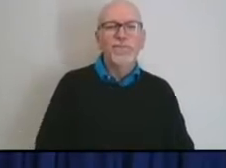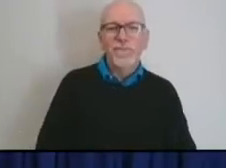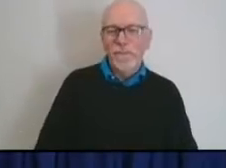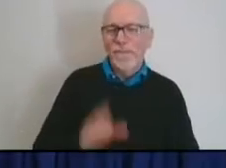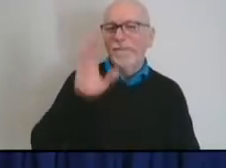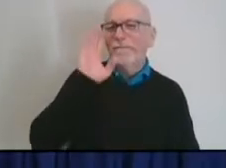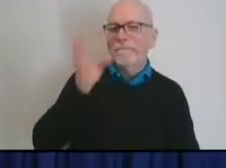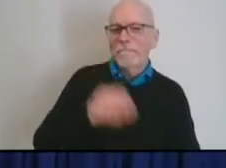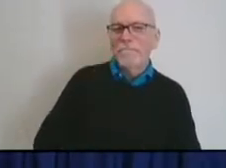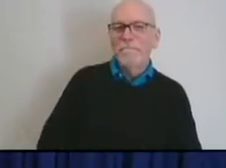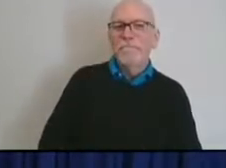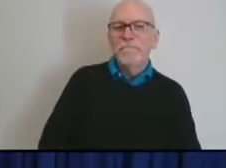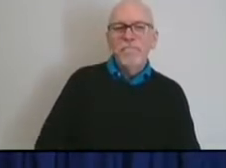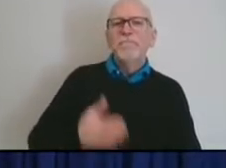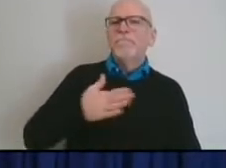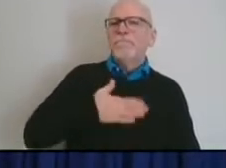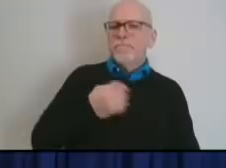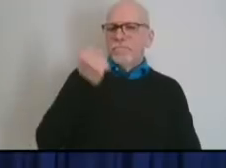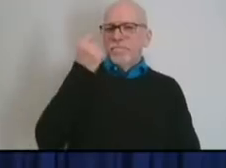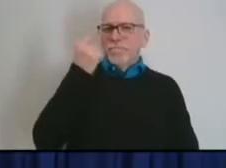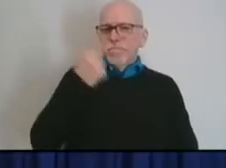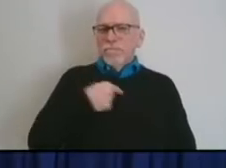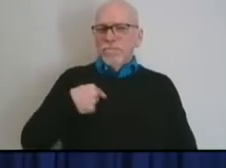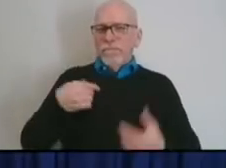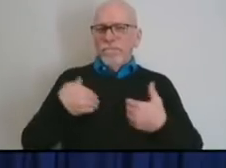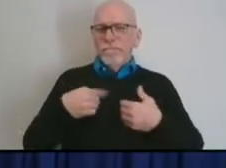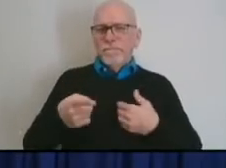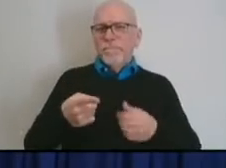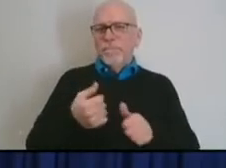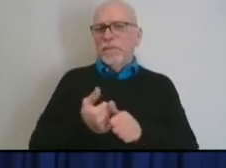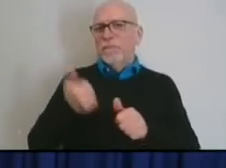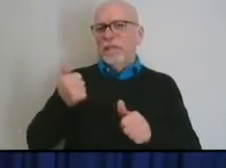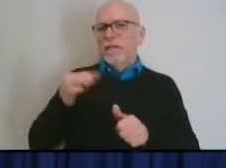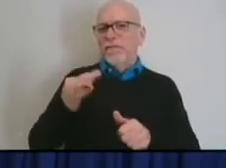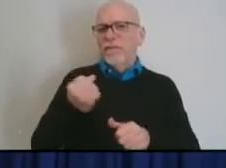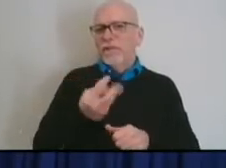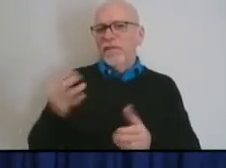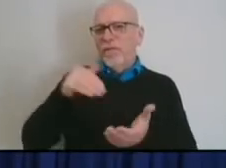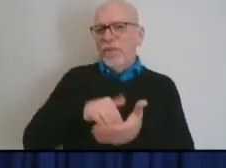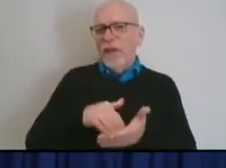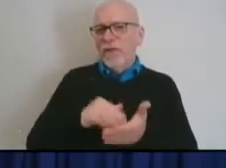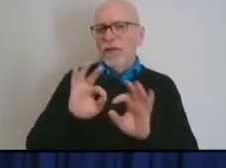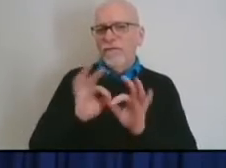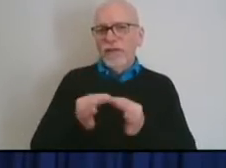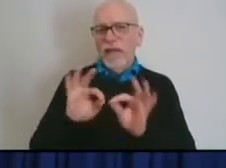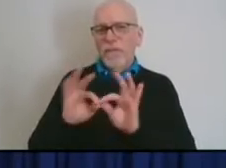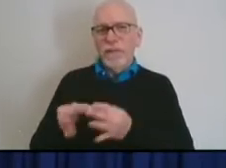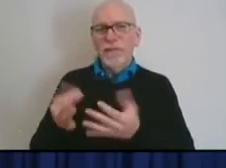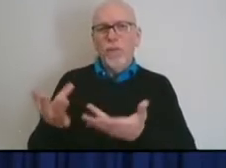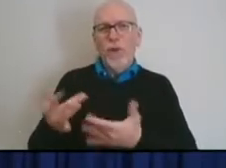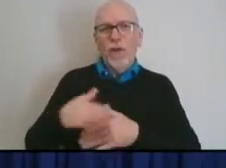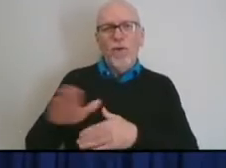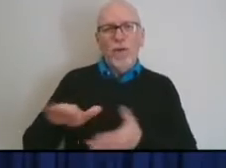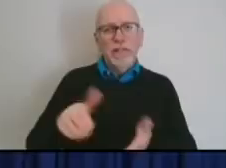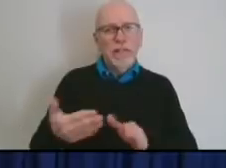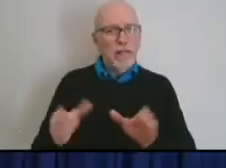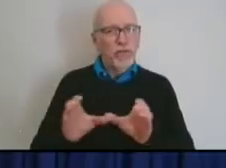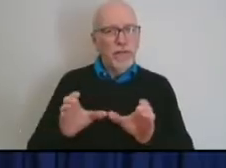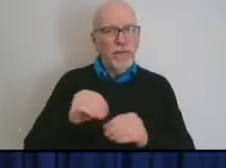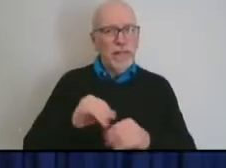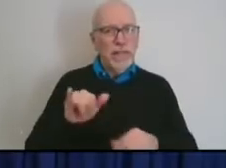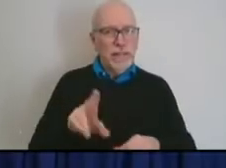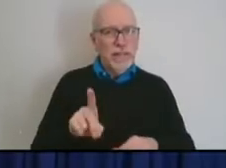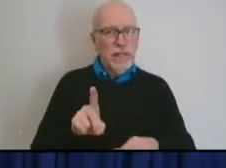Hello. It's my understanding that we have a backlog of several thousand families waiting for death certificates in